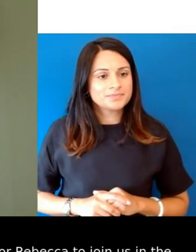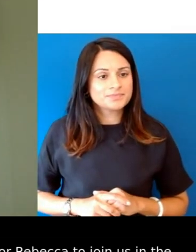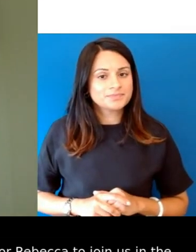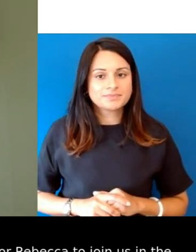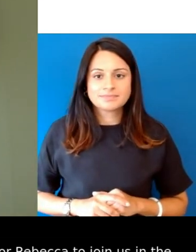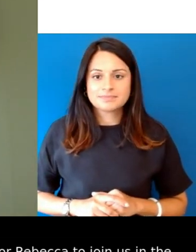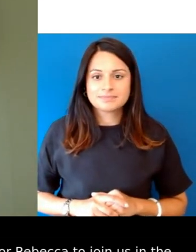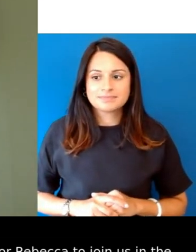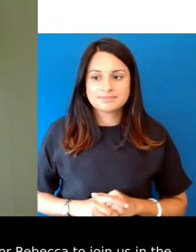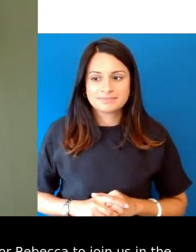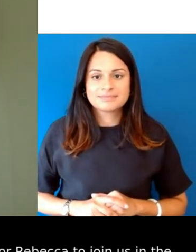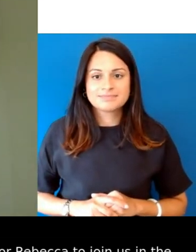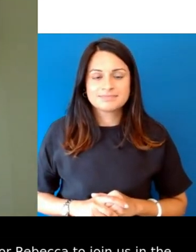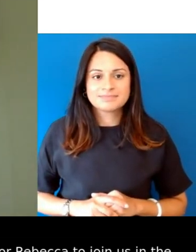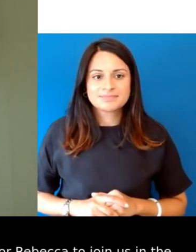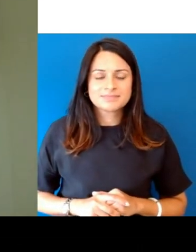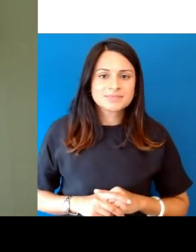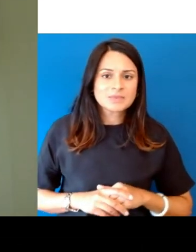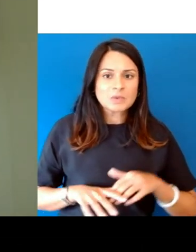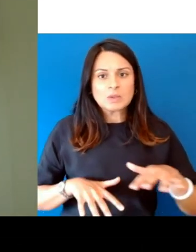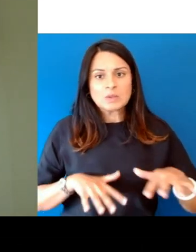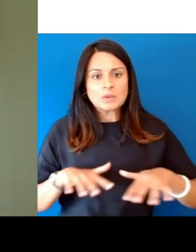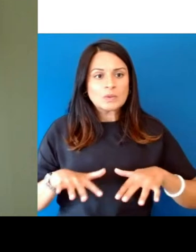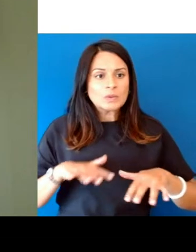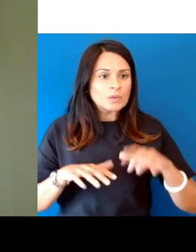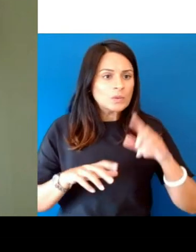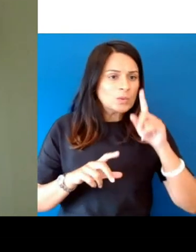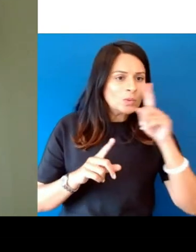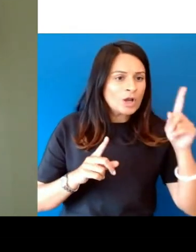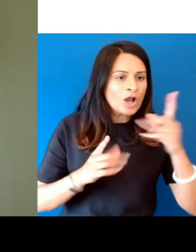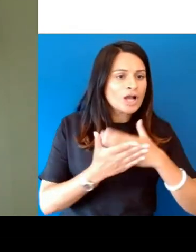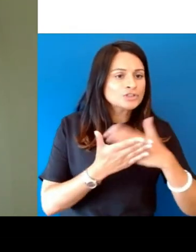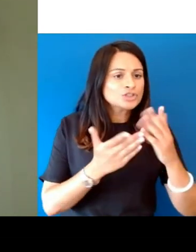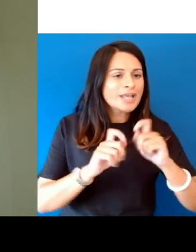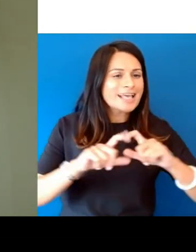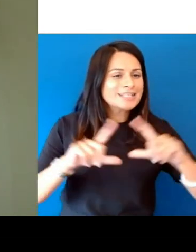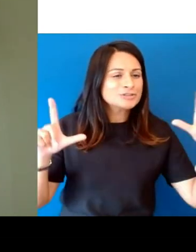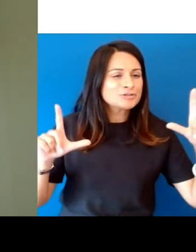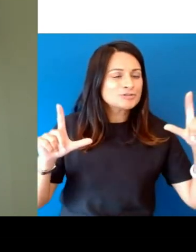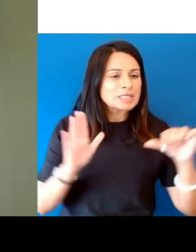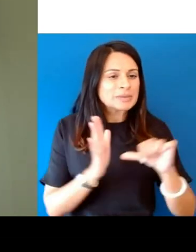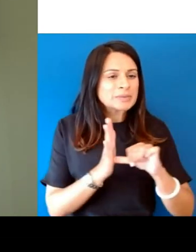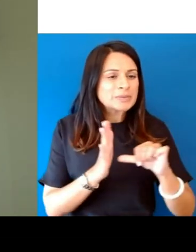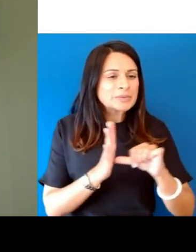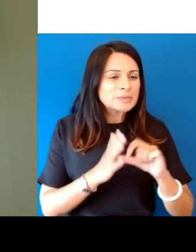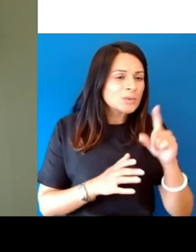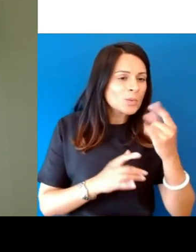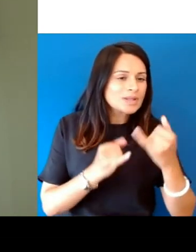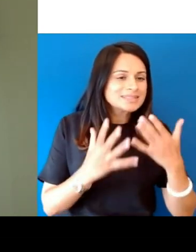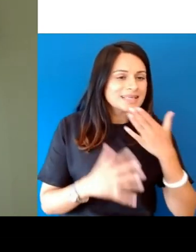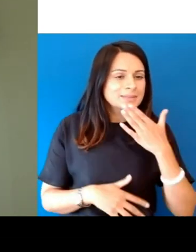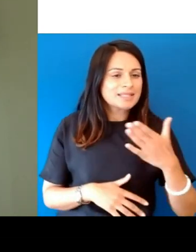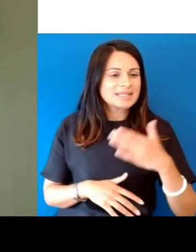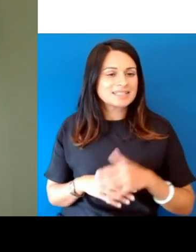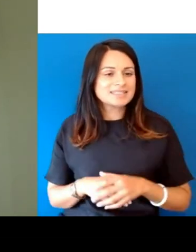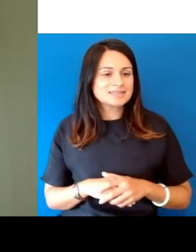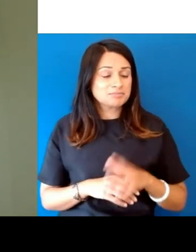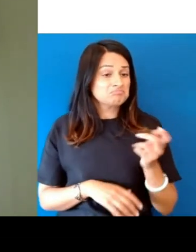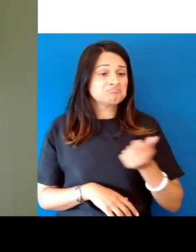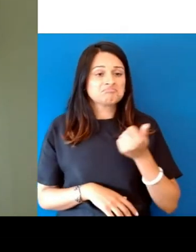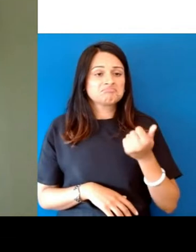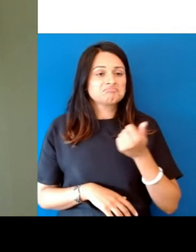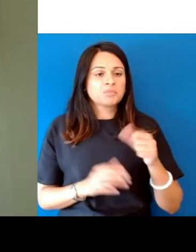i'm just having some trouble sharing my screen can you just give me a second yeah no no problem rebecca that's absolutely fine